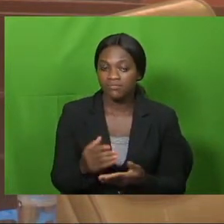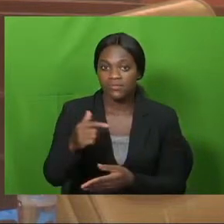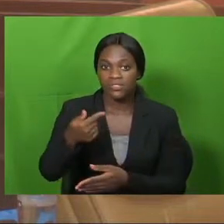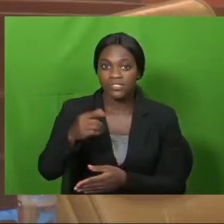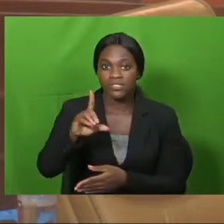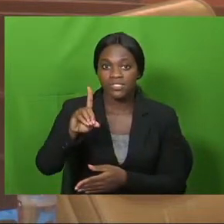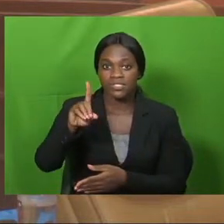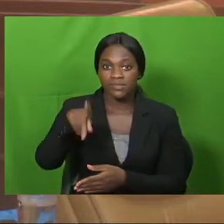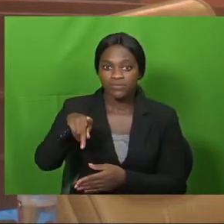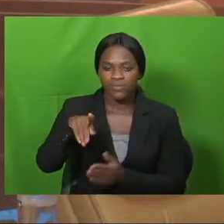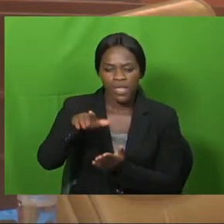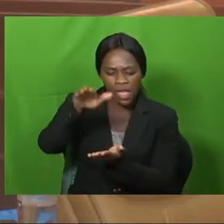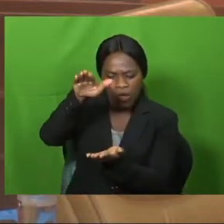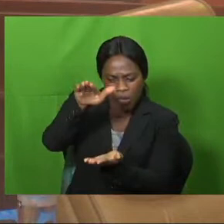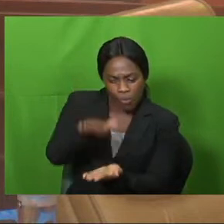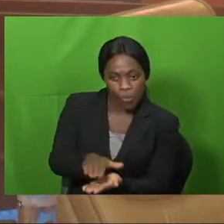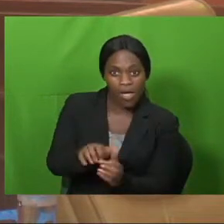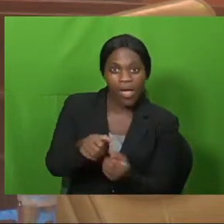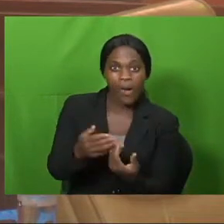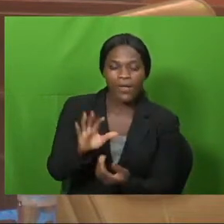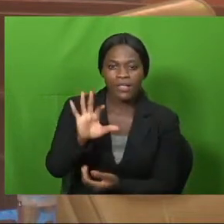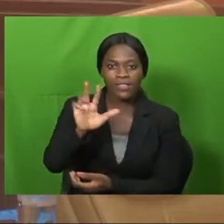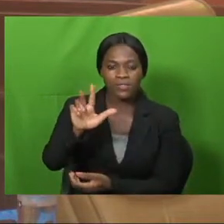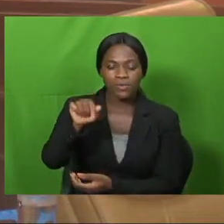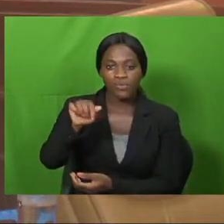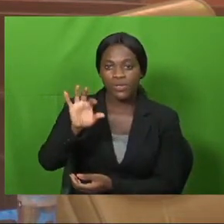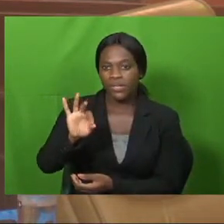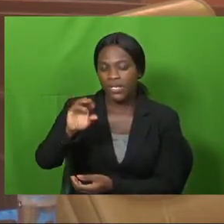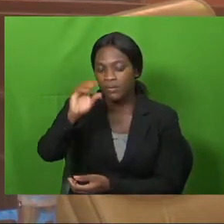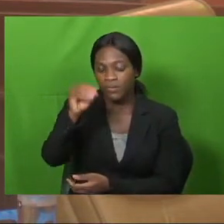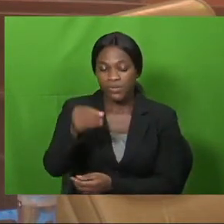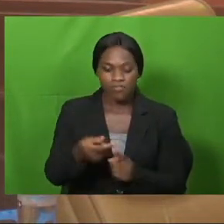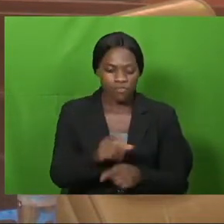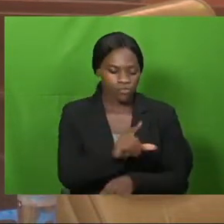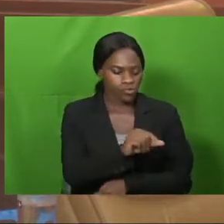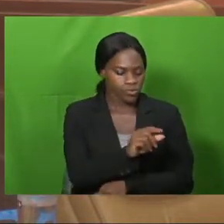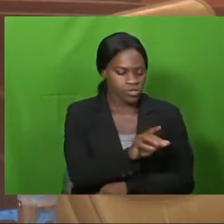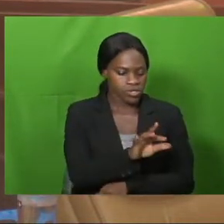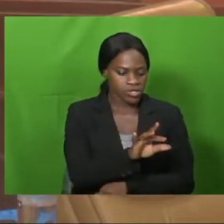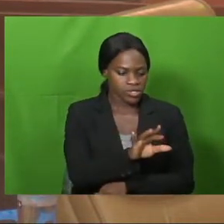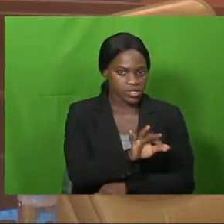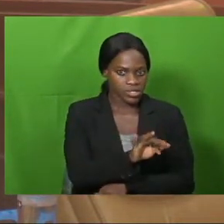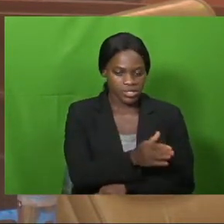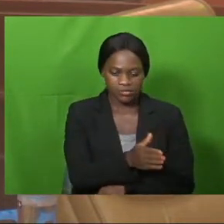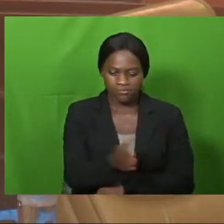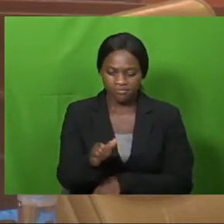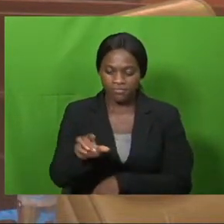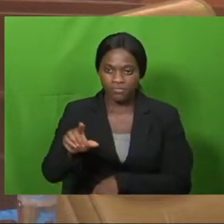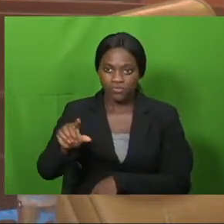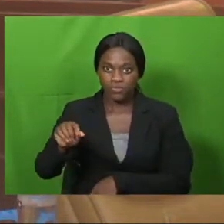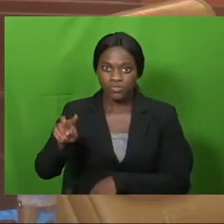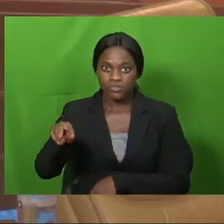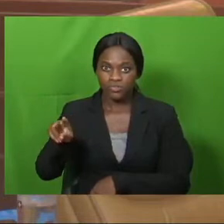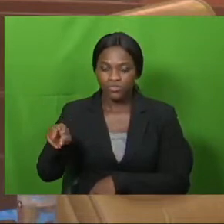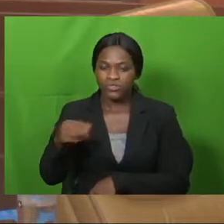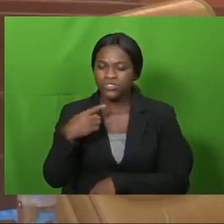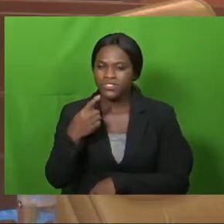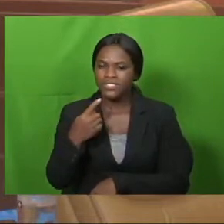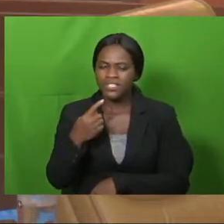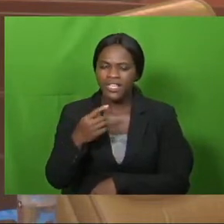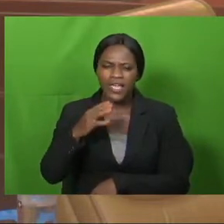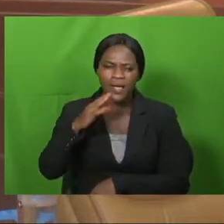by 3.9% from 2019 to 2022, making it the worst